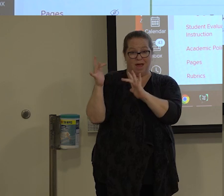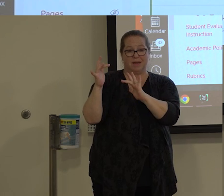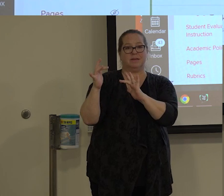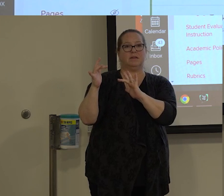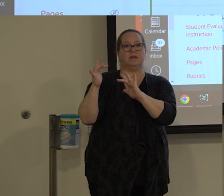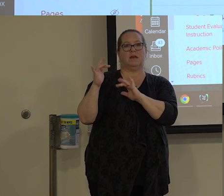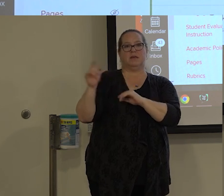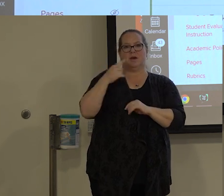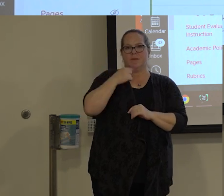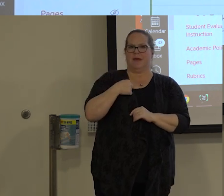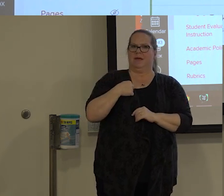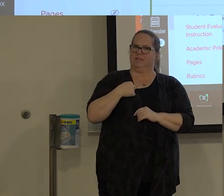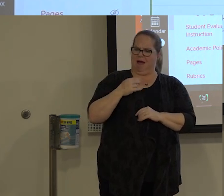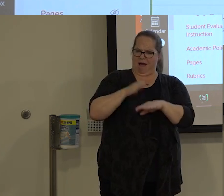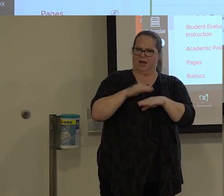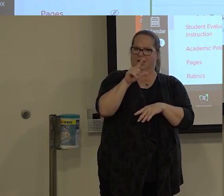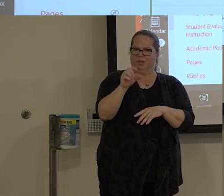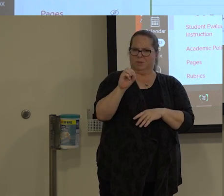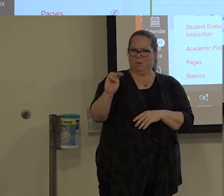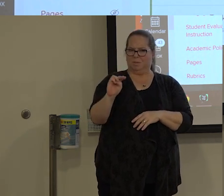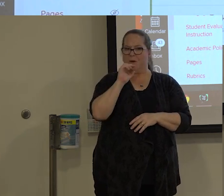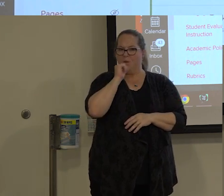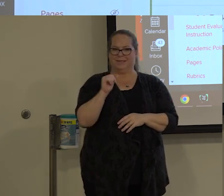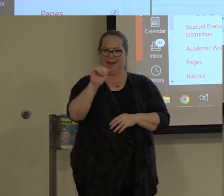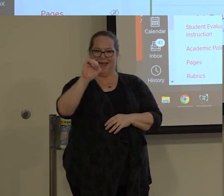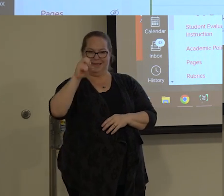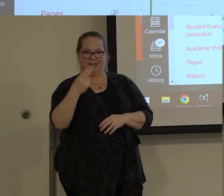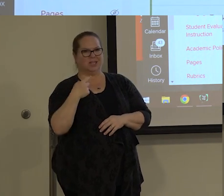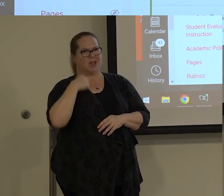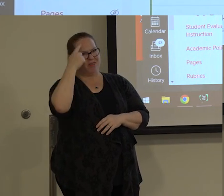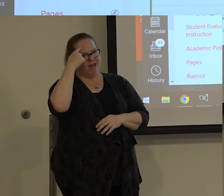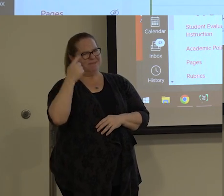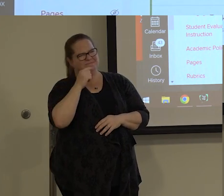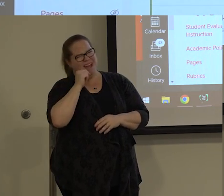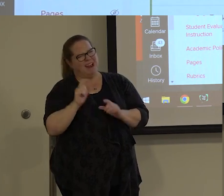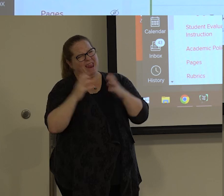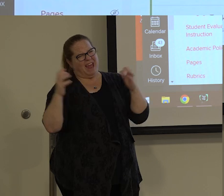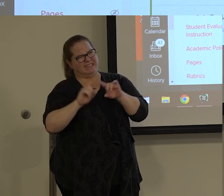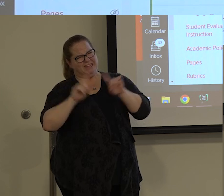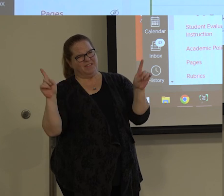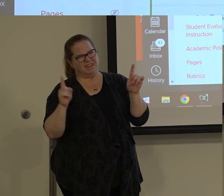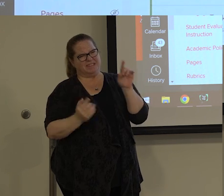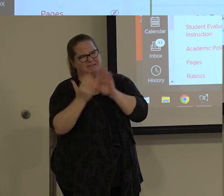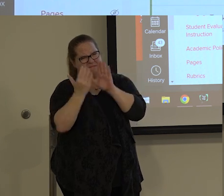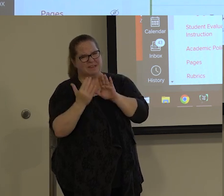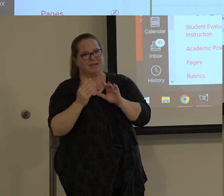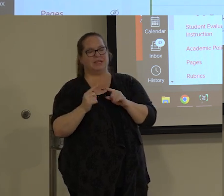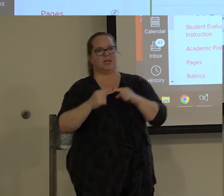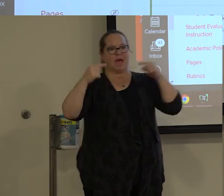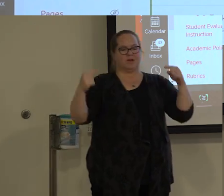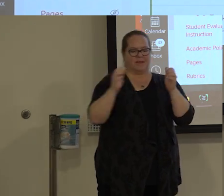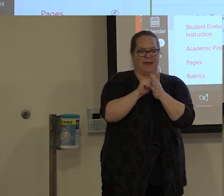me that since it was taught on Zoom and wasn't asynchronous, she didn't find it particularly different to a standard in-person class. She contrasted